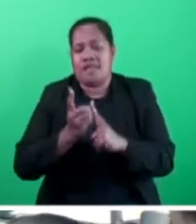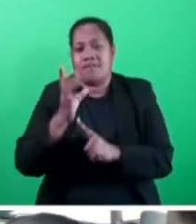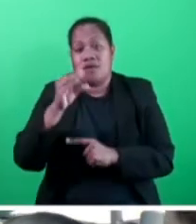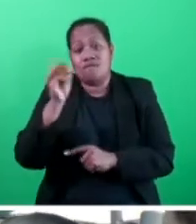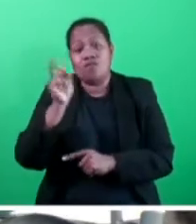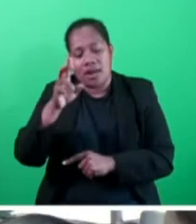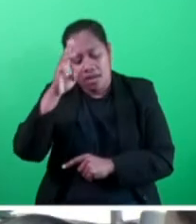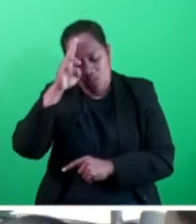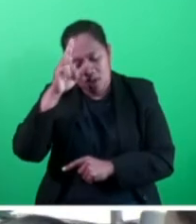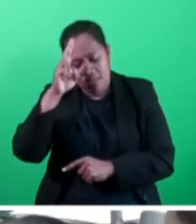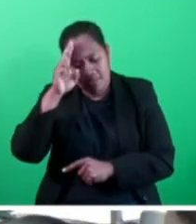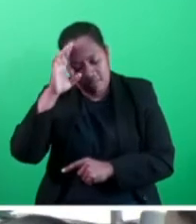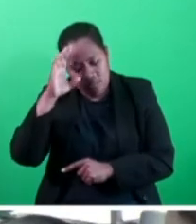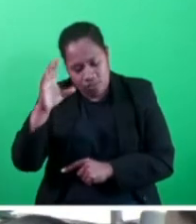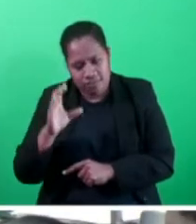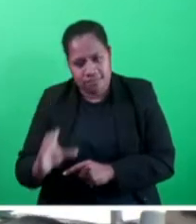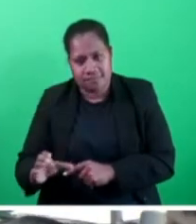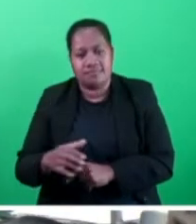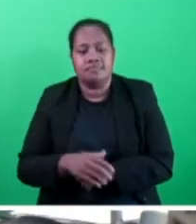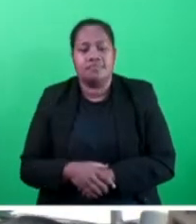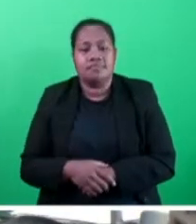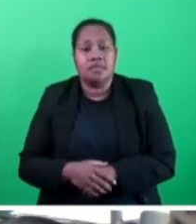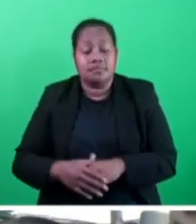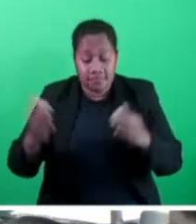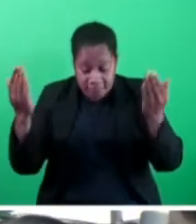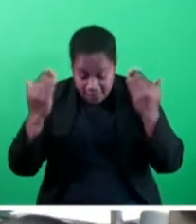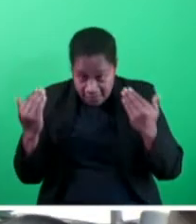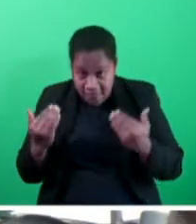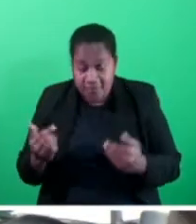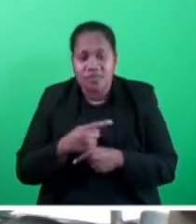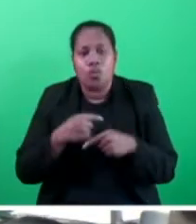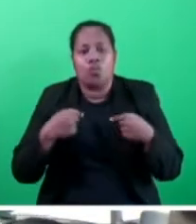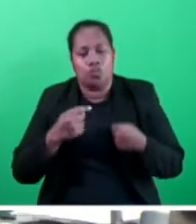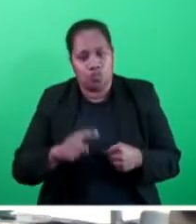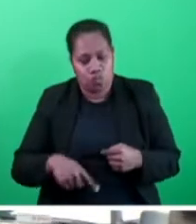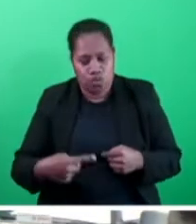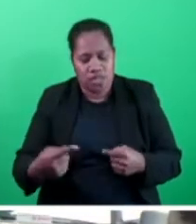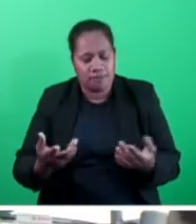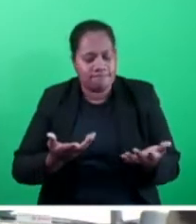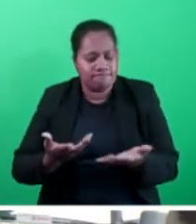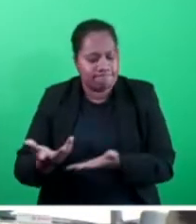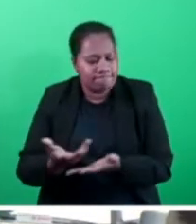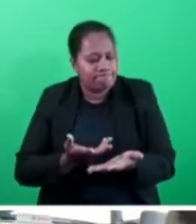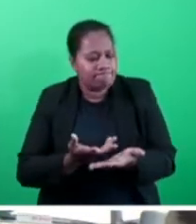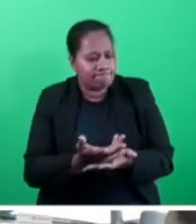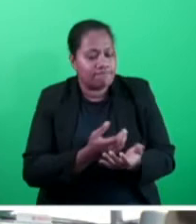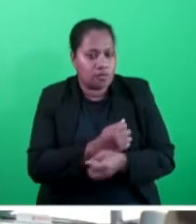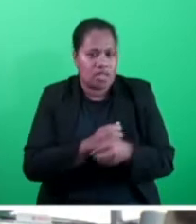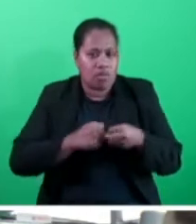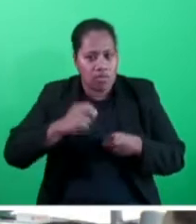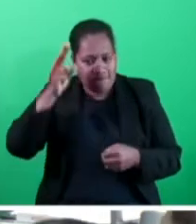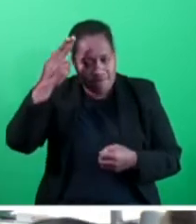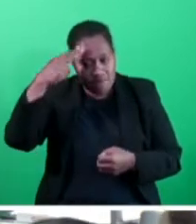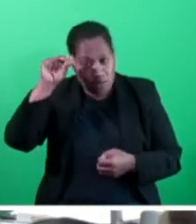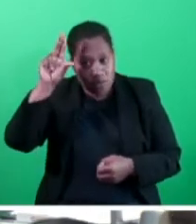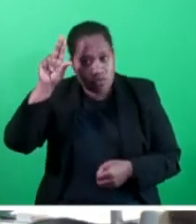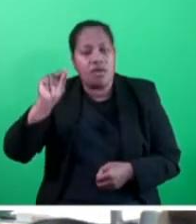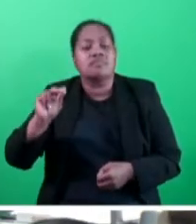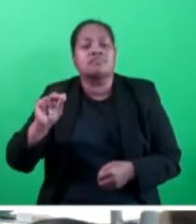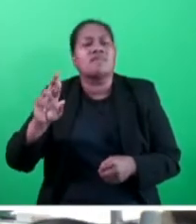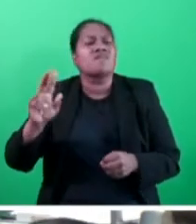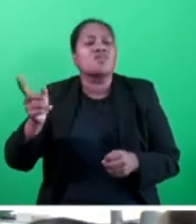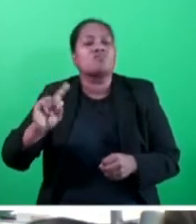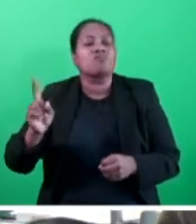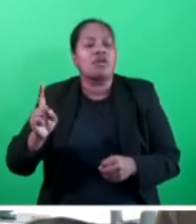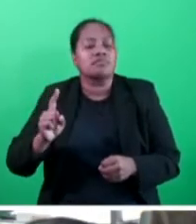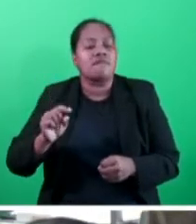as a whole. Mr. Speaker said, we will continue to consult our Fijians in the area of national minimum